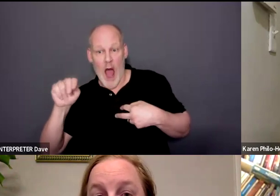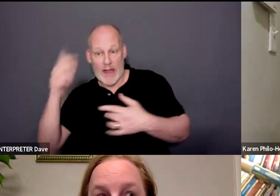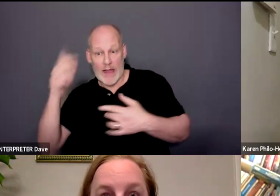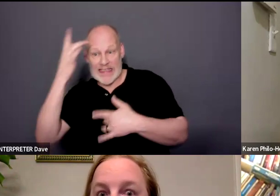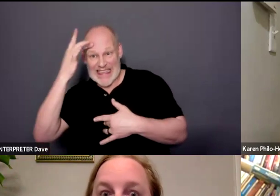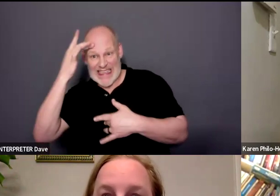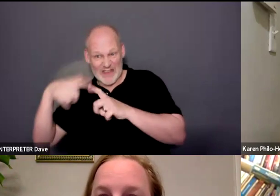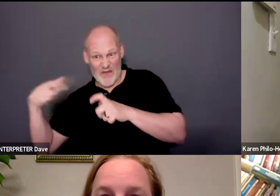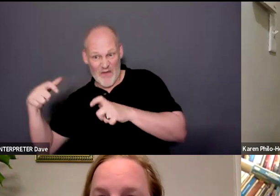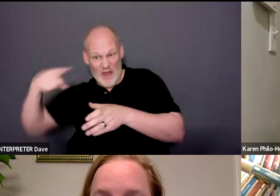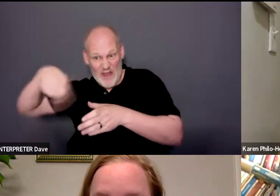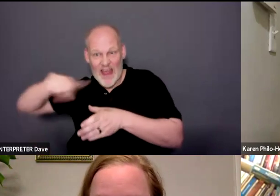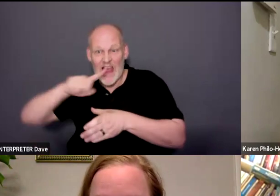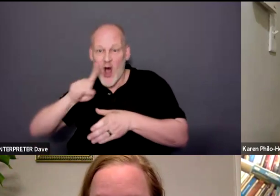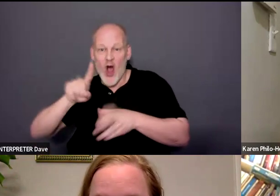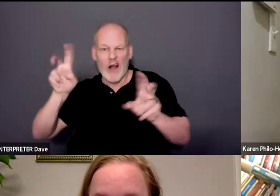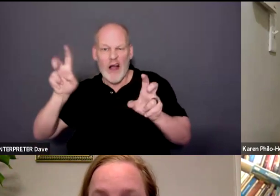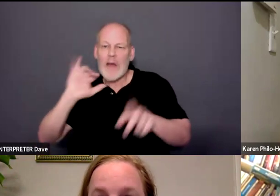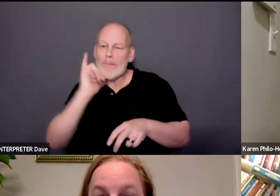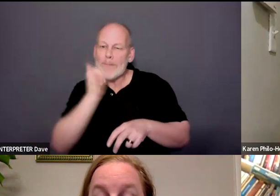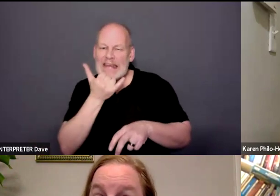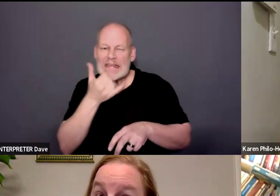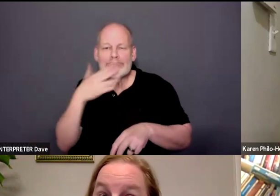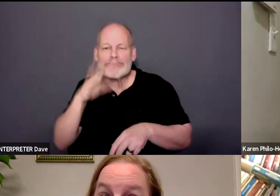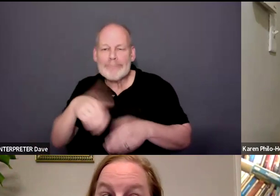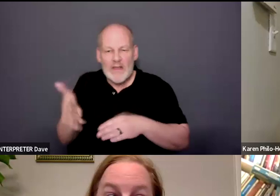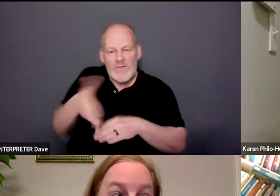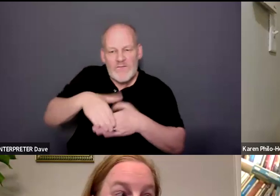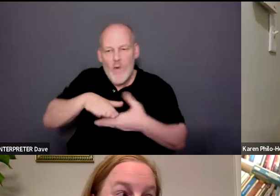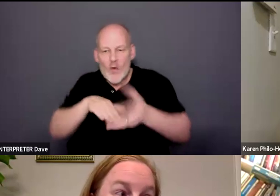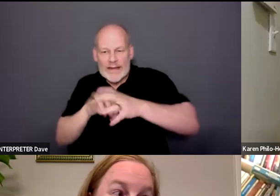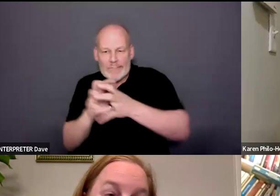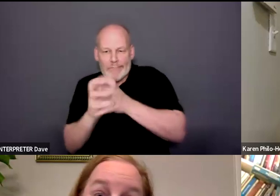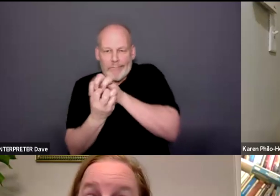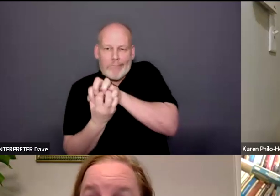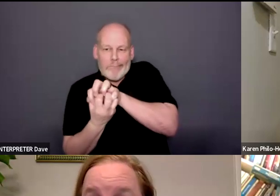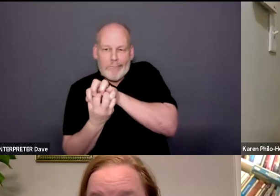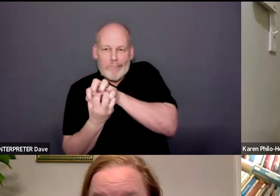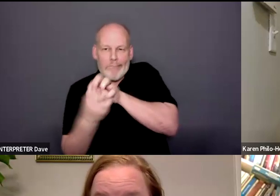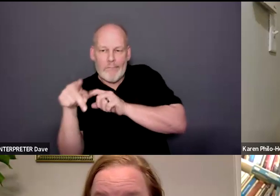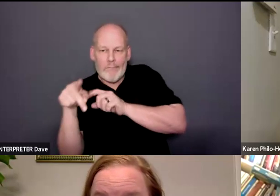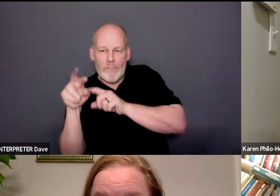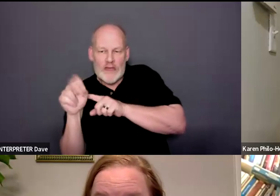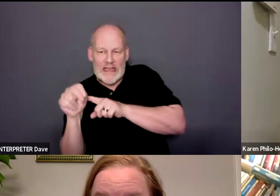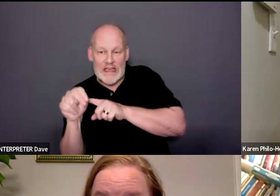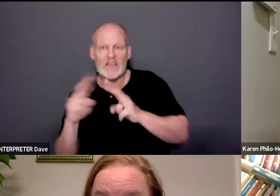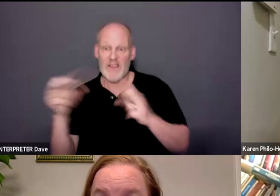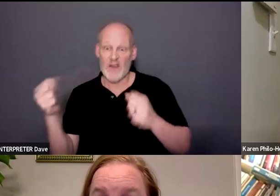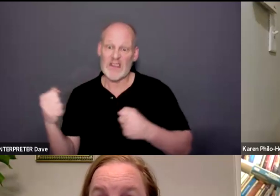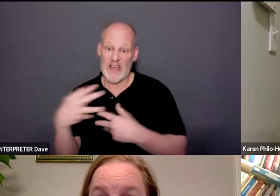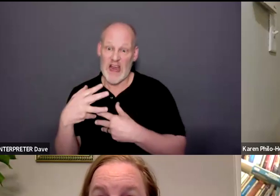Those are the misfolded brain proteins. And it's really scary because it's almost impossible to get rid